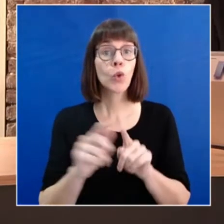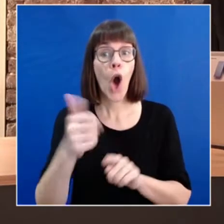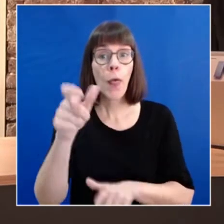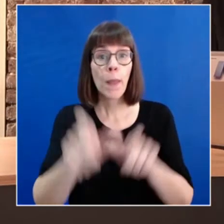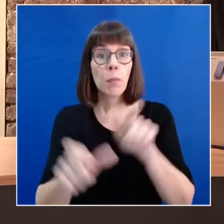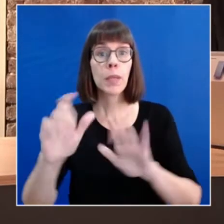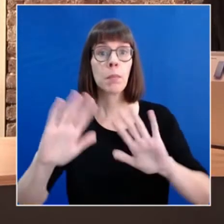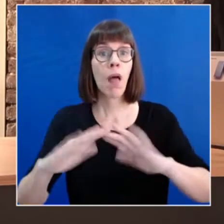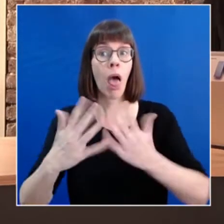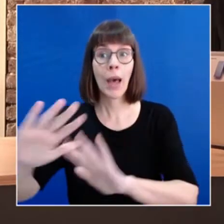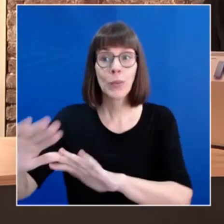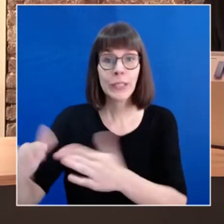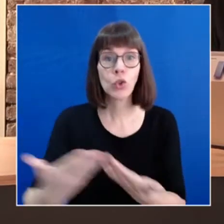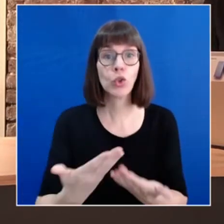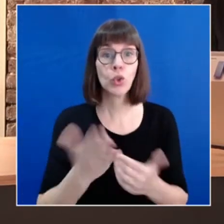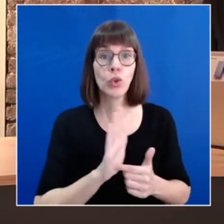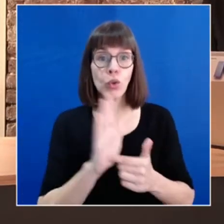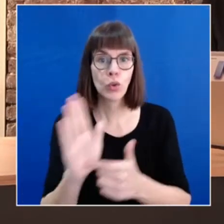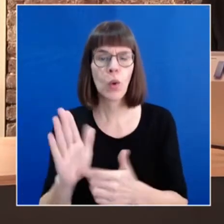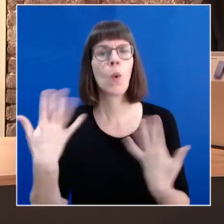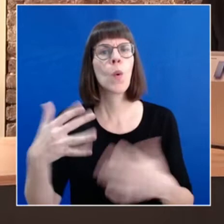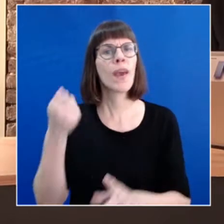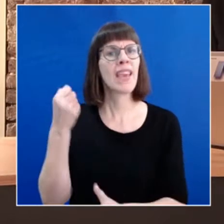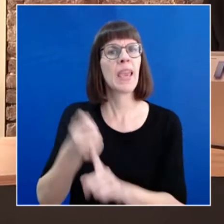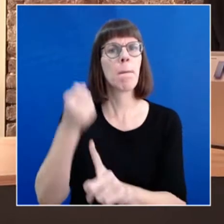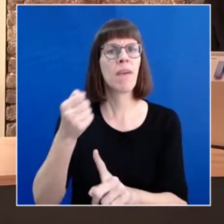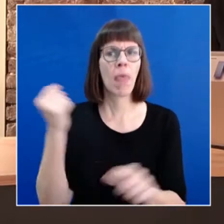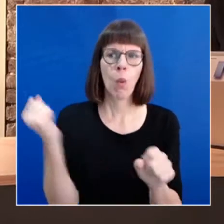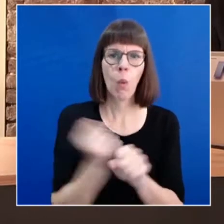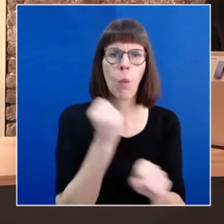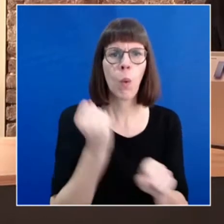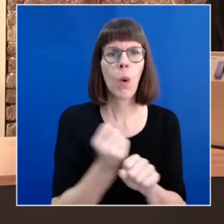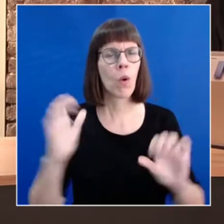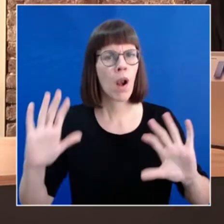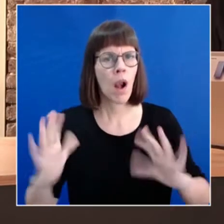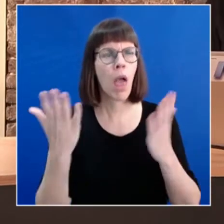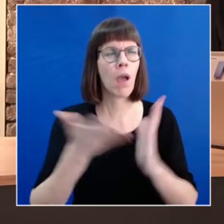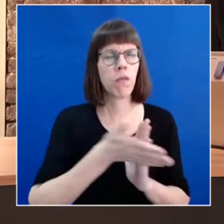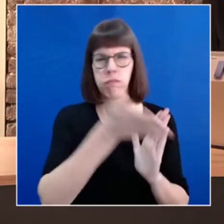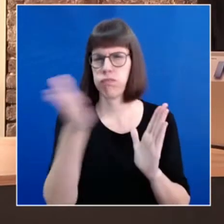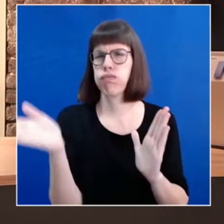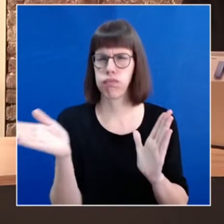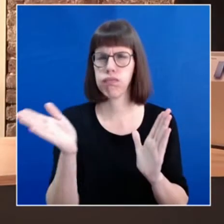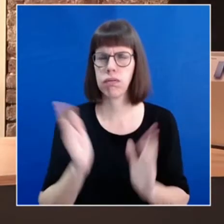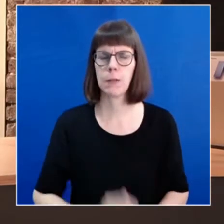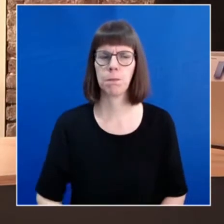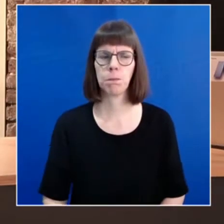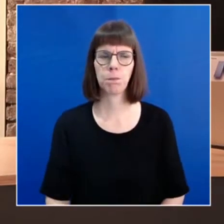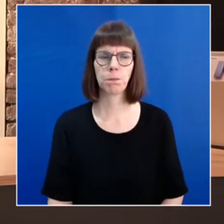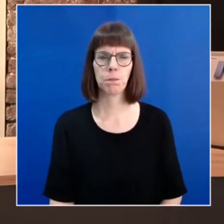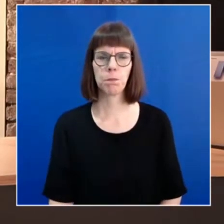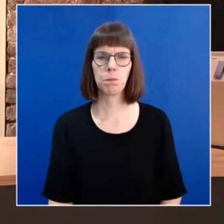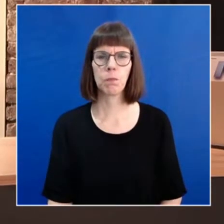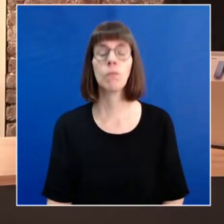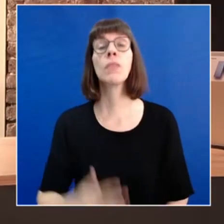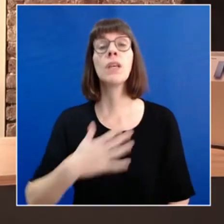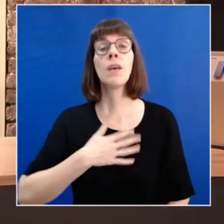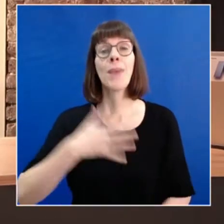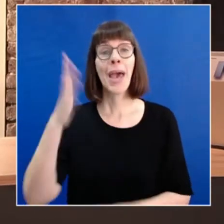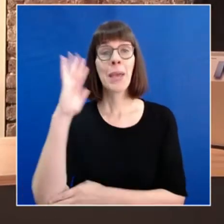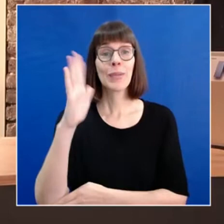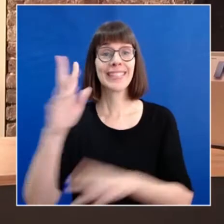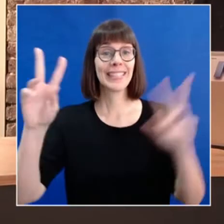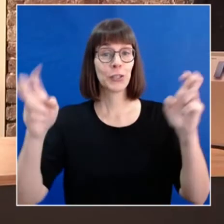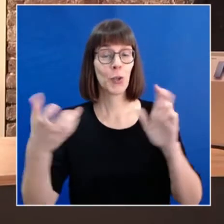deep impact on their career or on their life, not only career. So, because this talk is about labels, and you